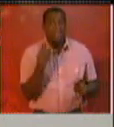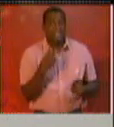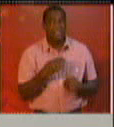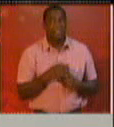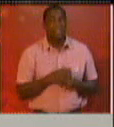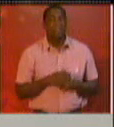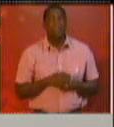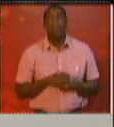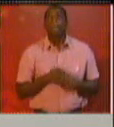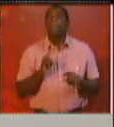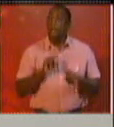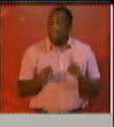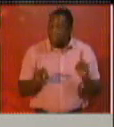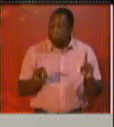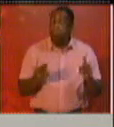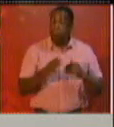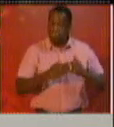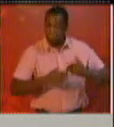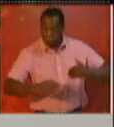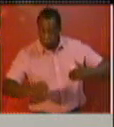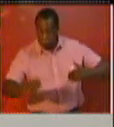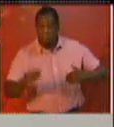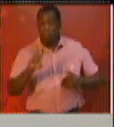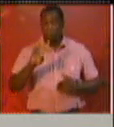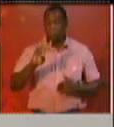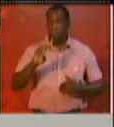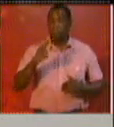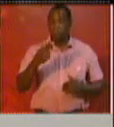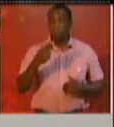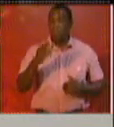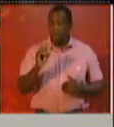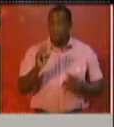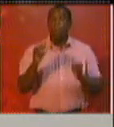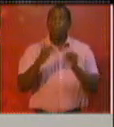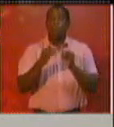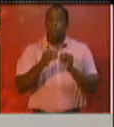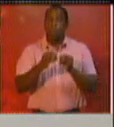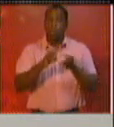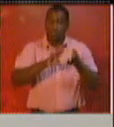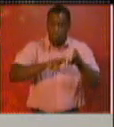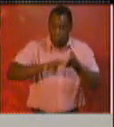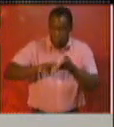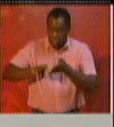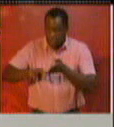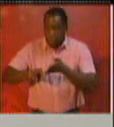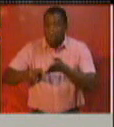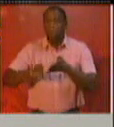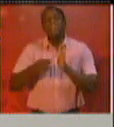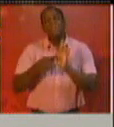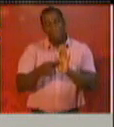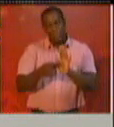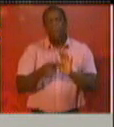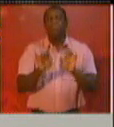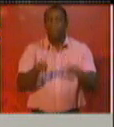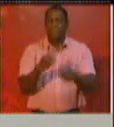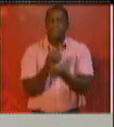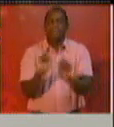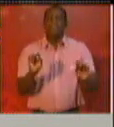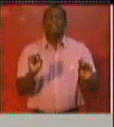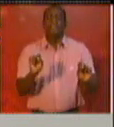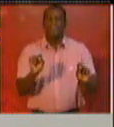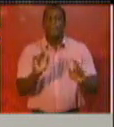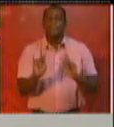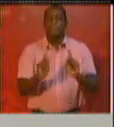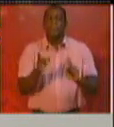vaccine from the various studies that have come forward, the vaccine can be safely used in persons 18 years and